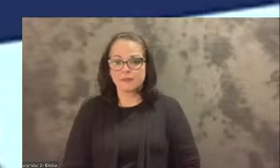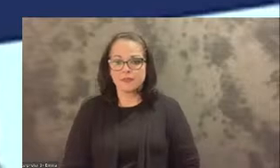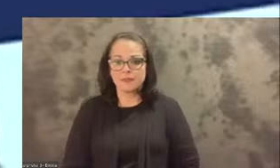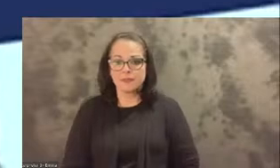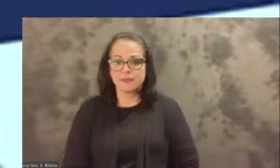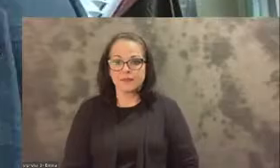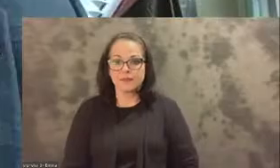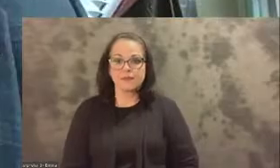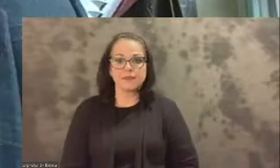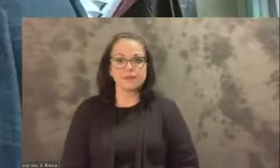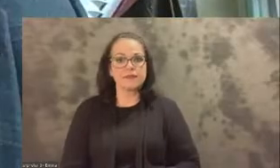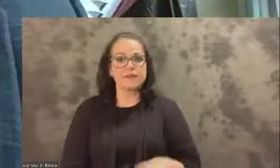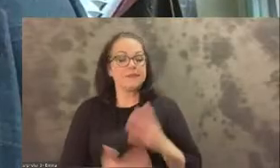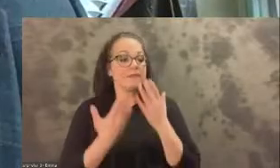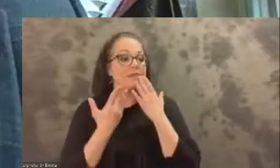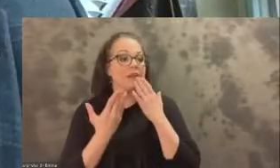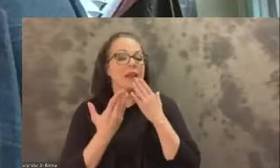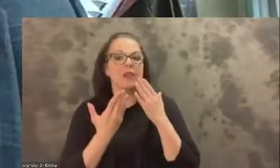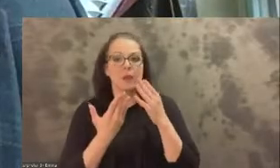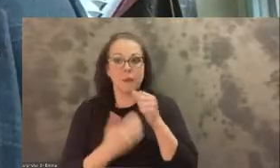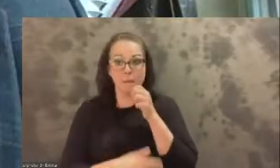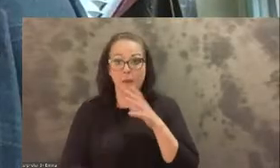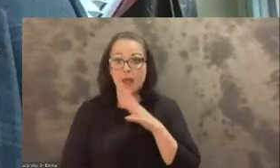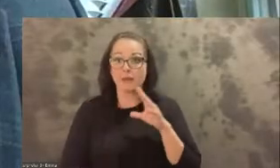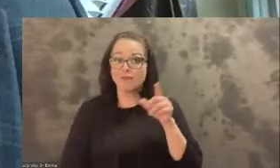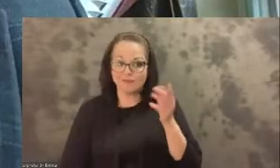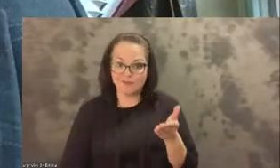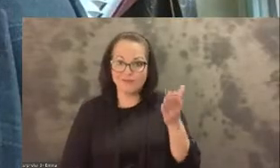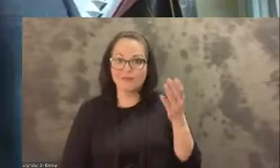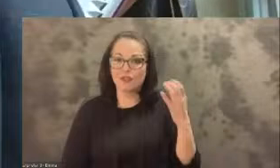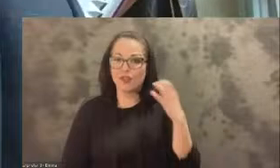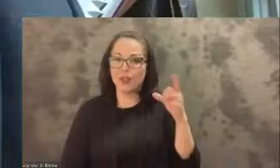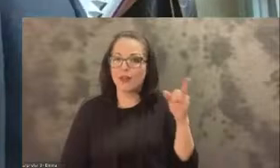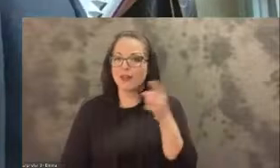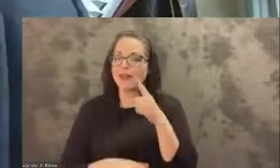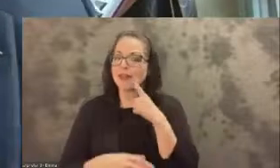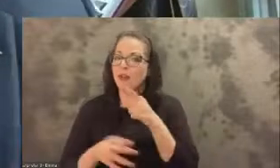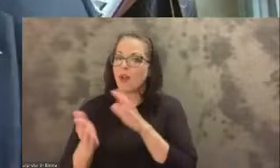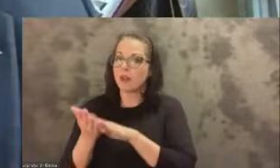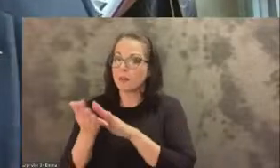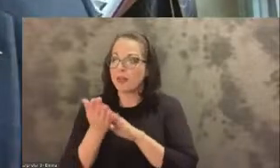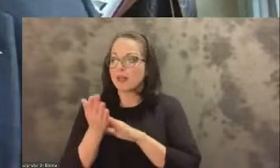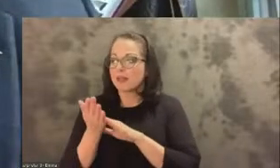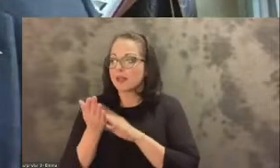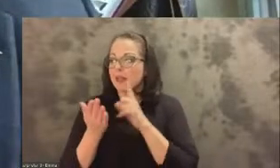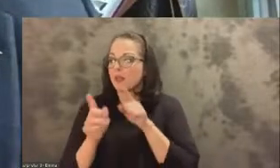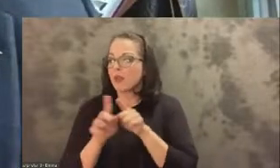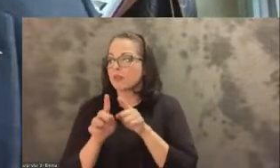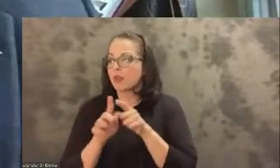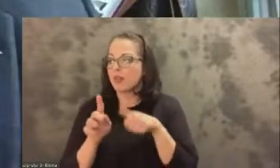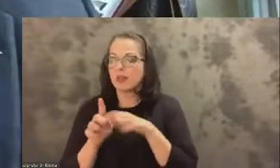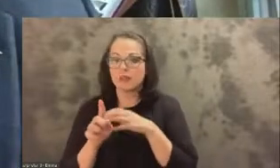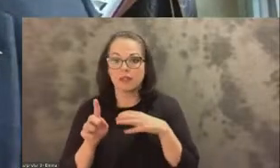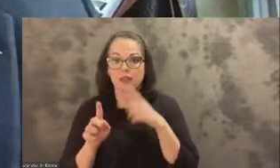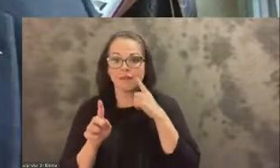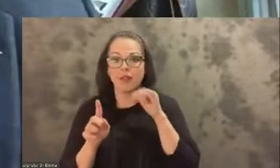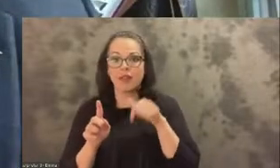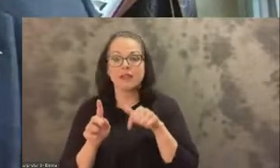Thank you, Madam Chair. And yeah, I commend the Health Access Quality